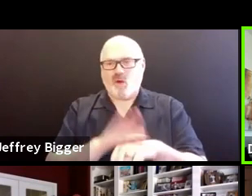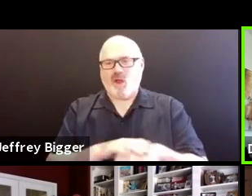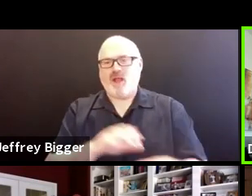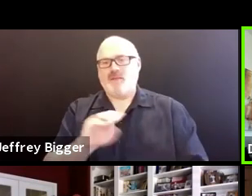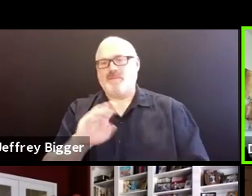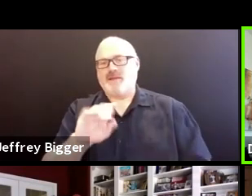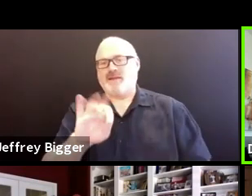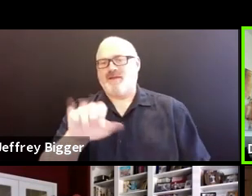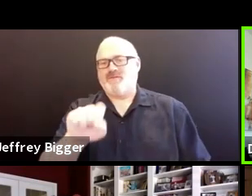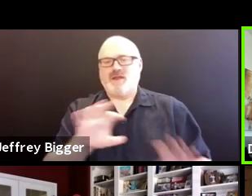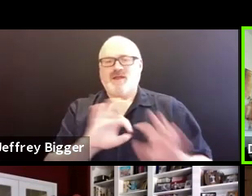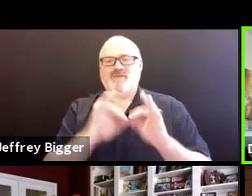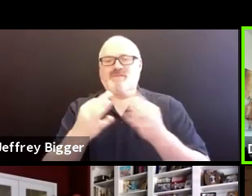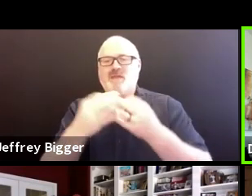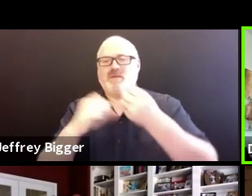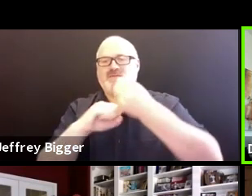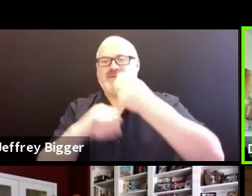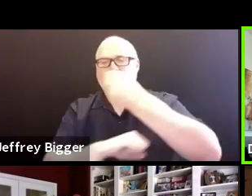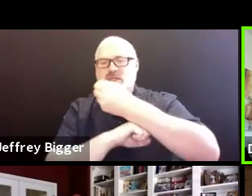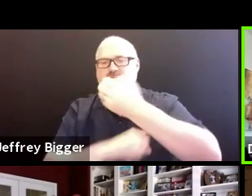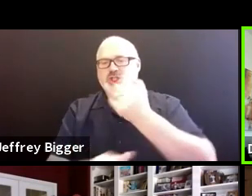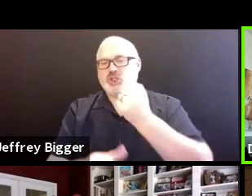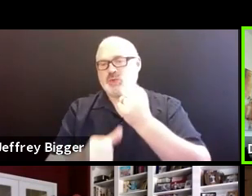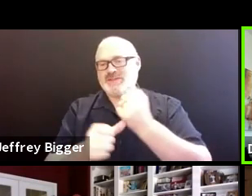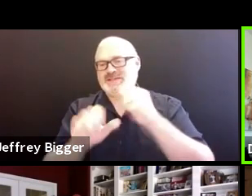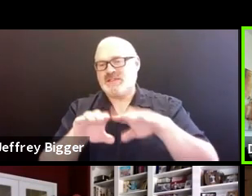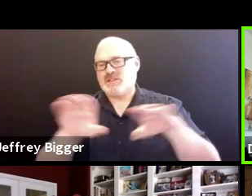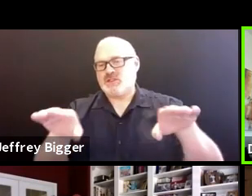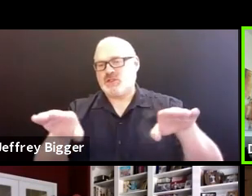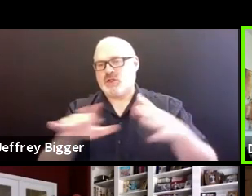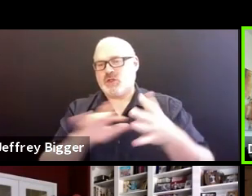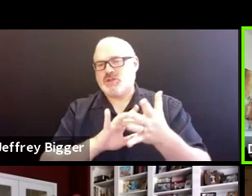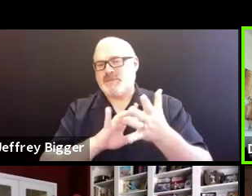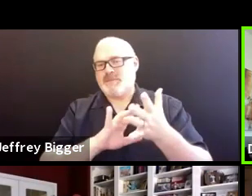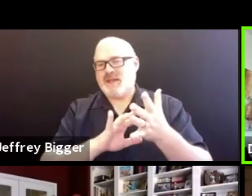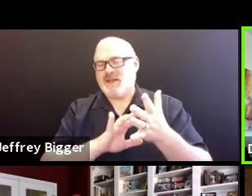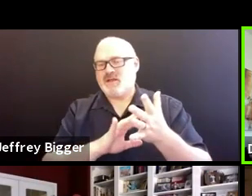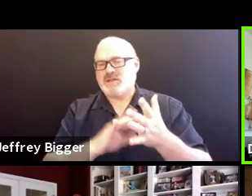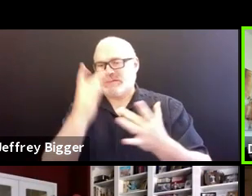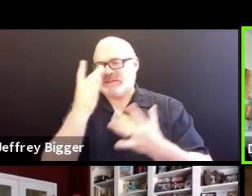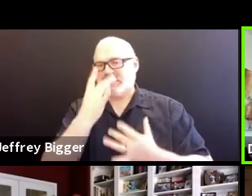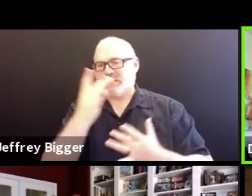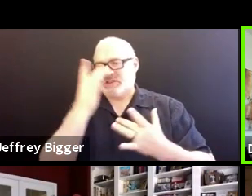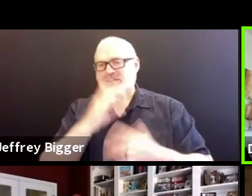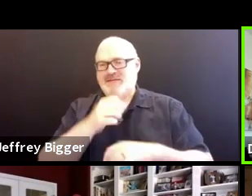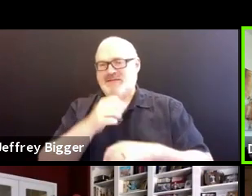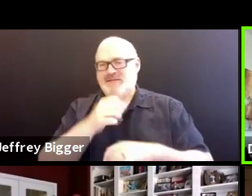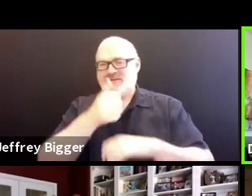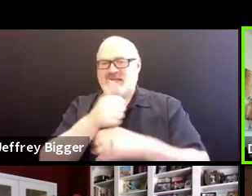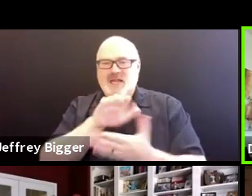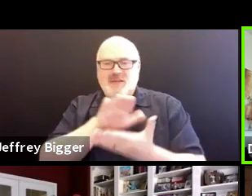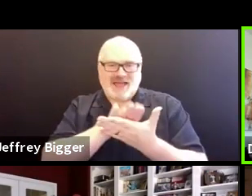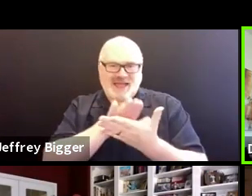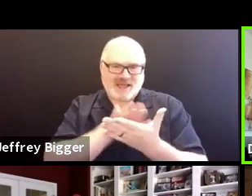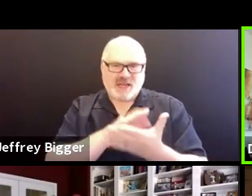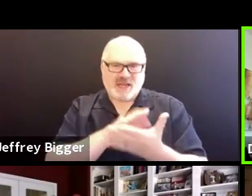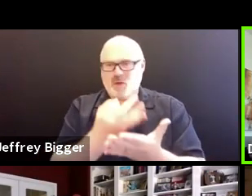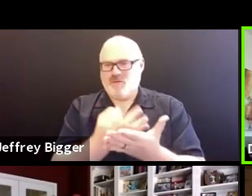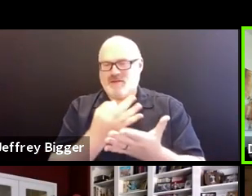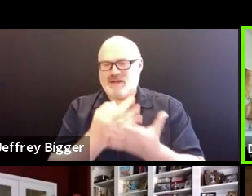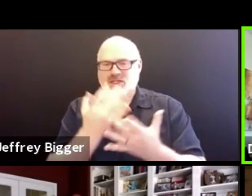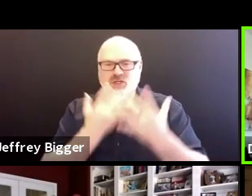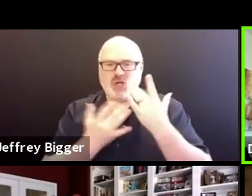Family Foundation to assist children whose medical conditions have created academic or financial